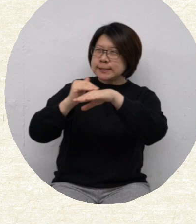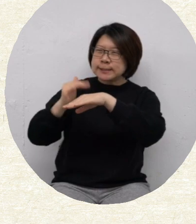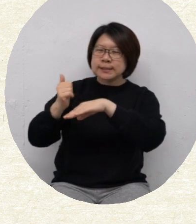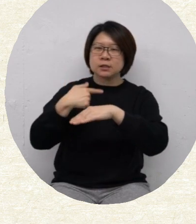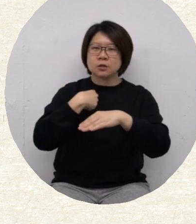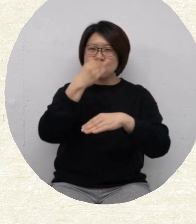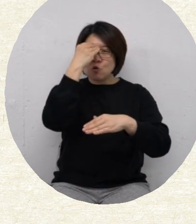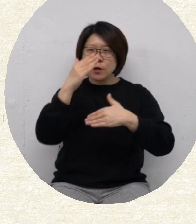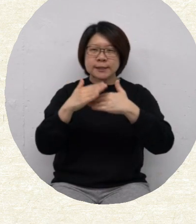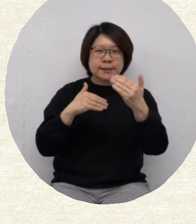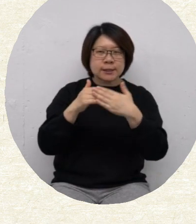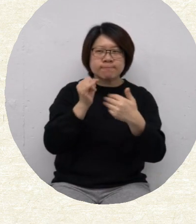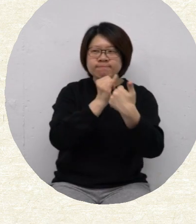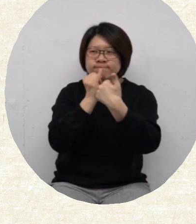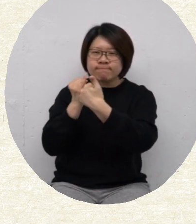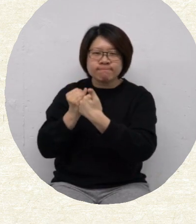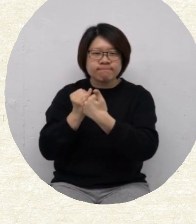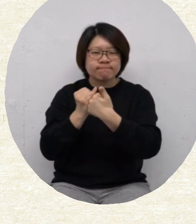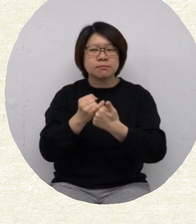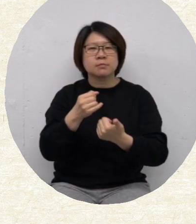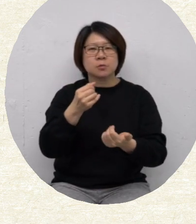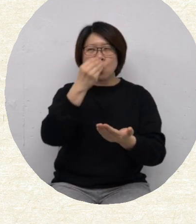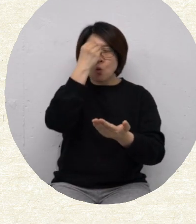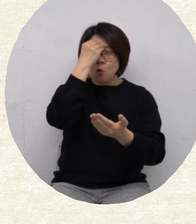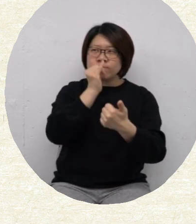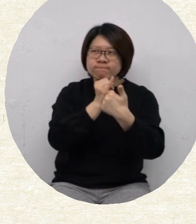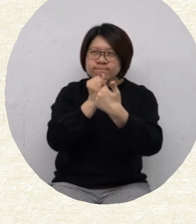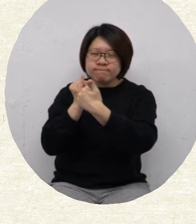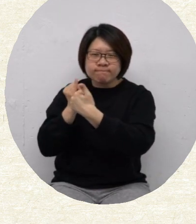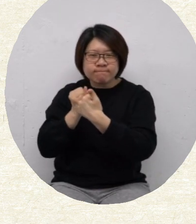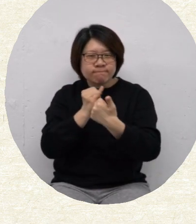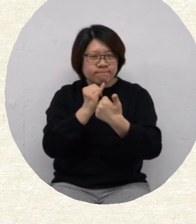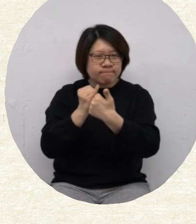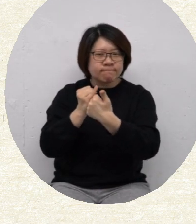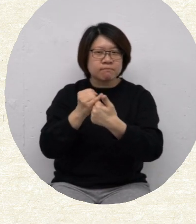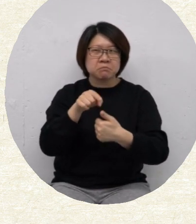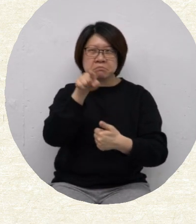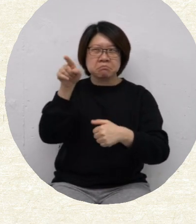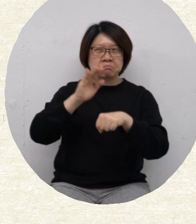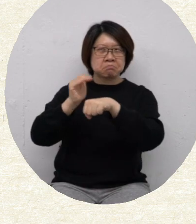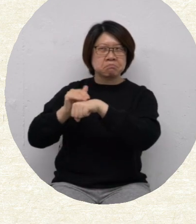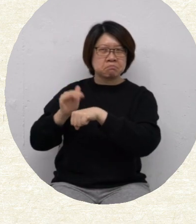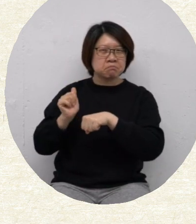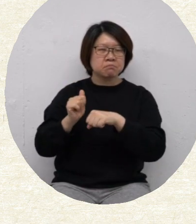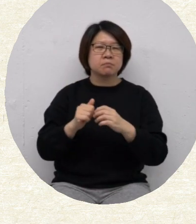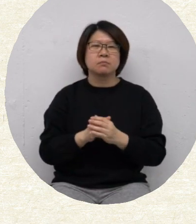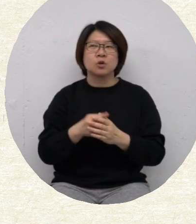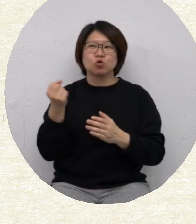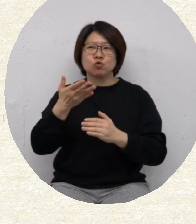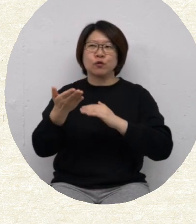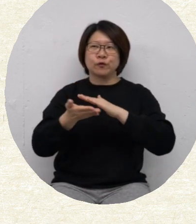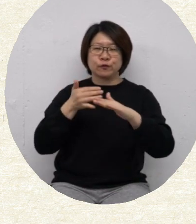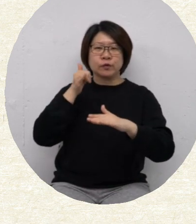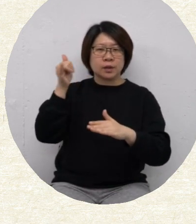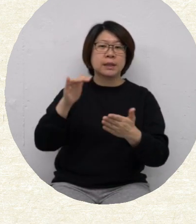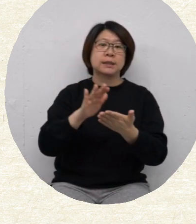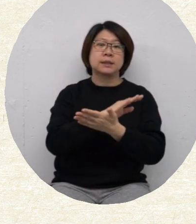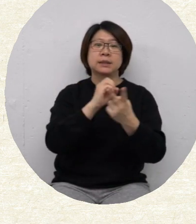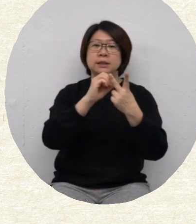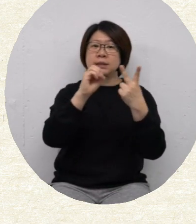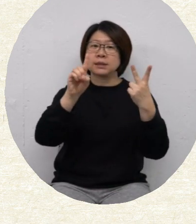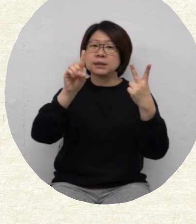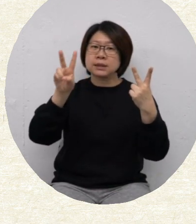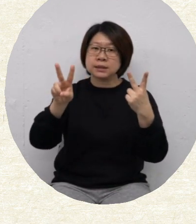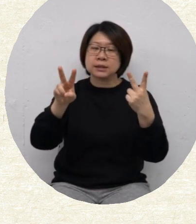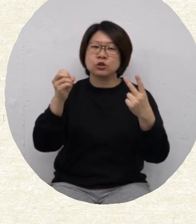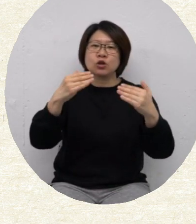2019, now called Mokuhanga Innovation Laboratory, also known as MILAB, which had relocated to